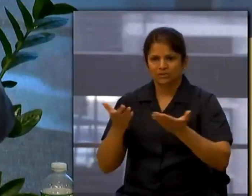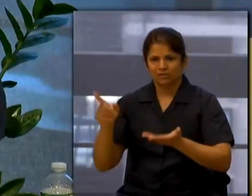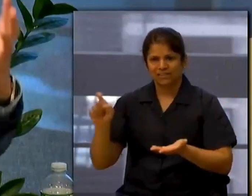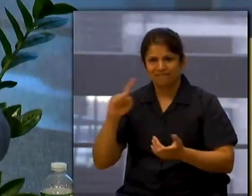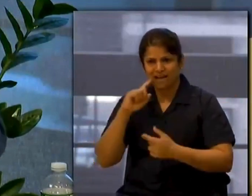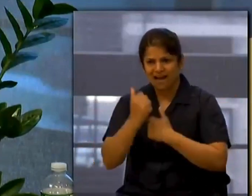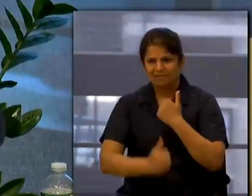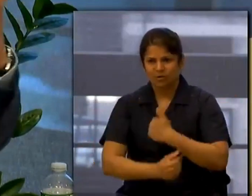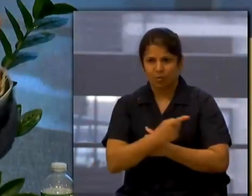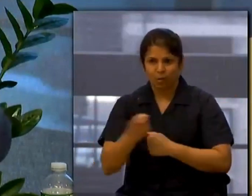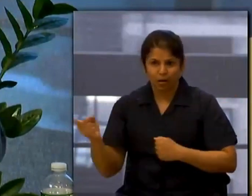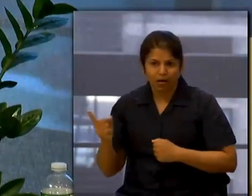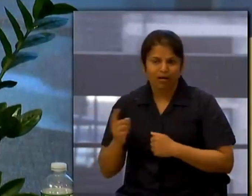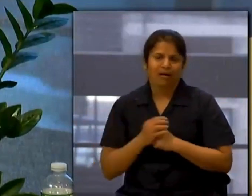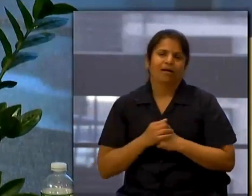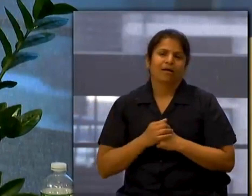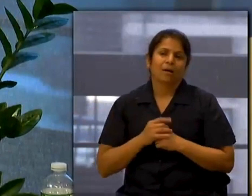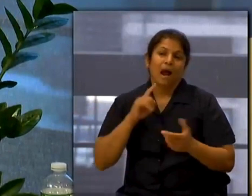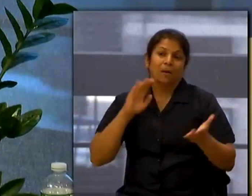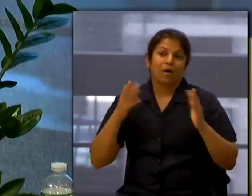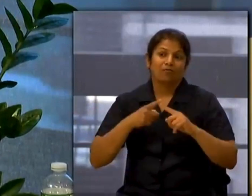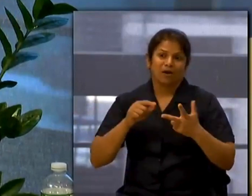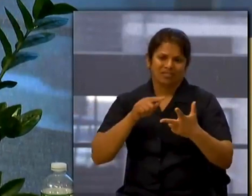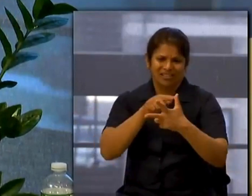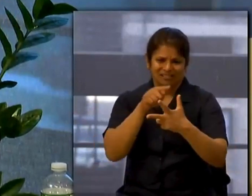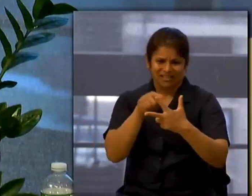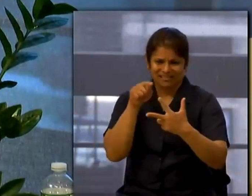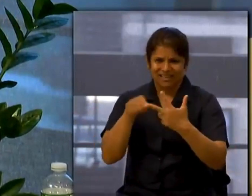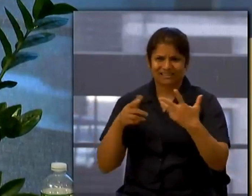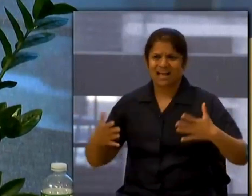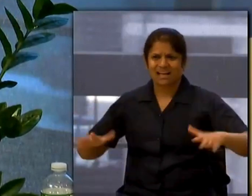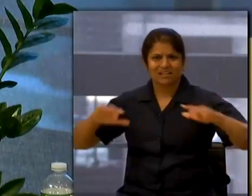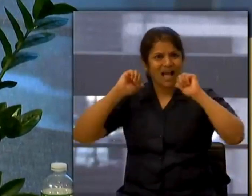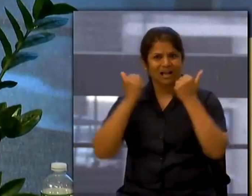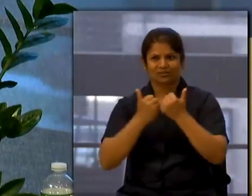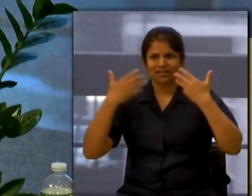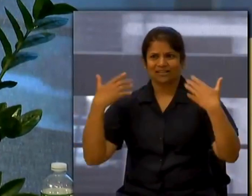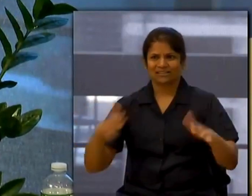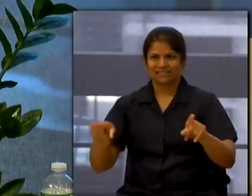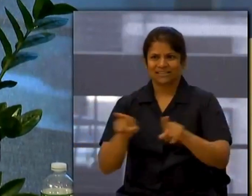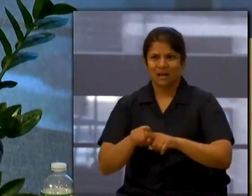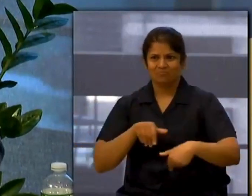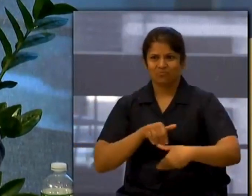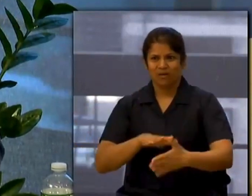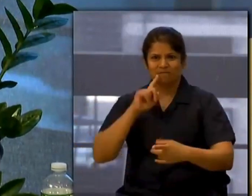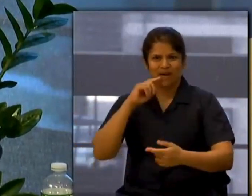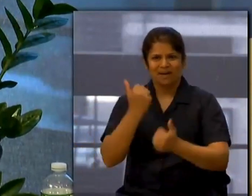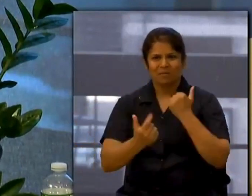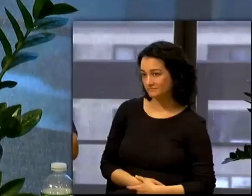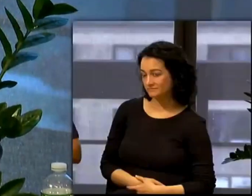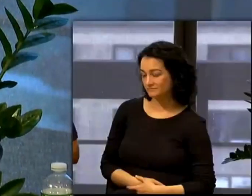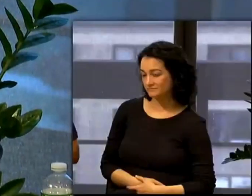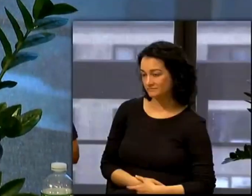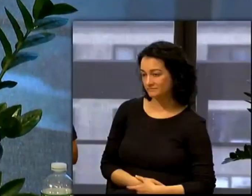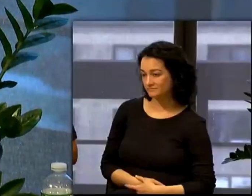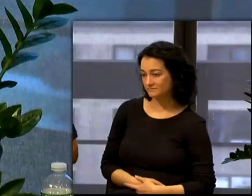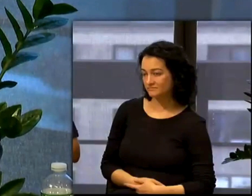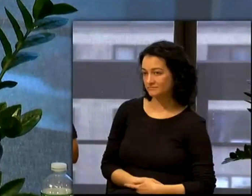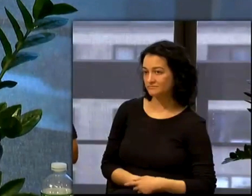again, three large agencies that try and do everything for everybody. Thank you for lifting that up, Didier.